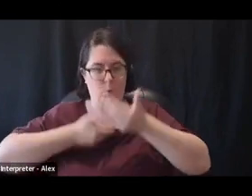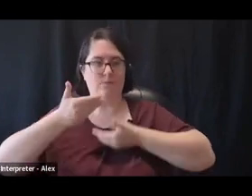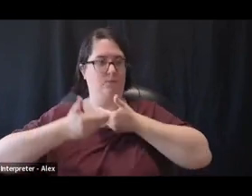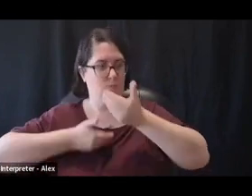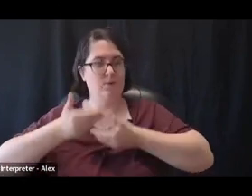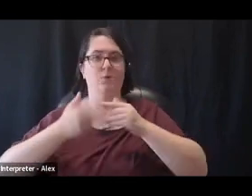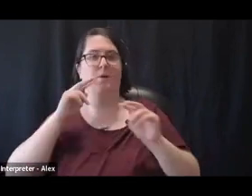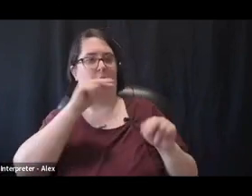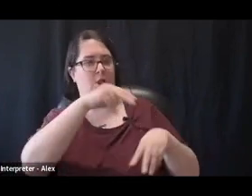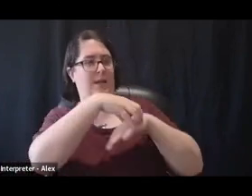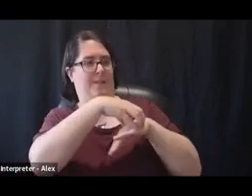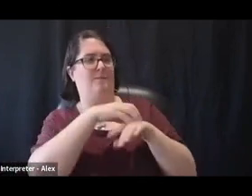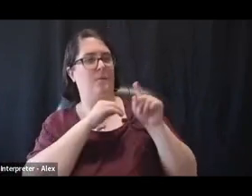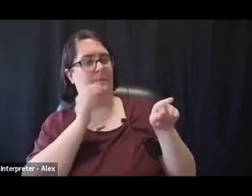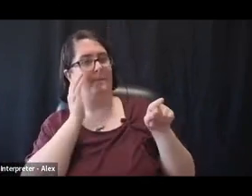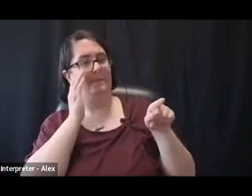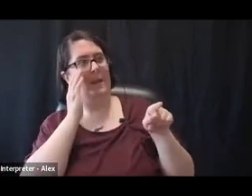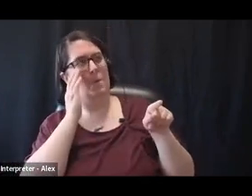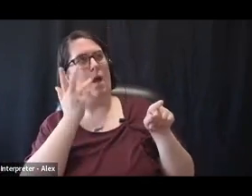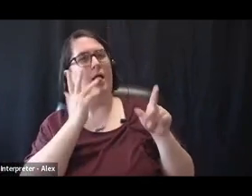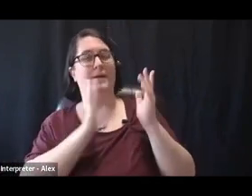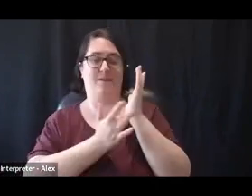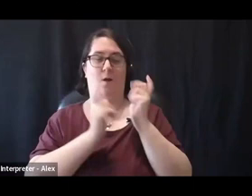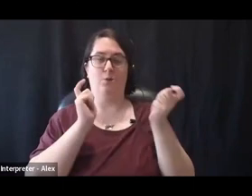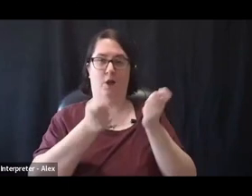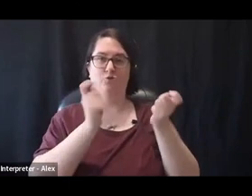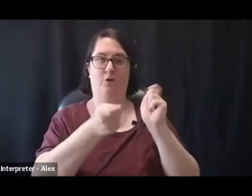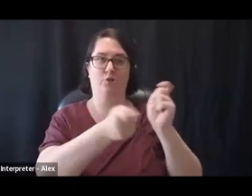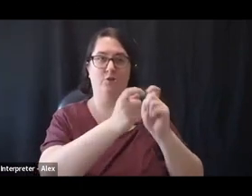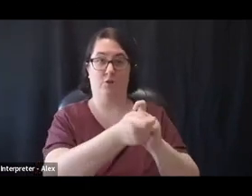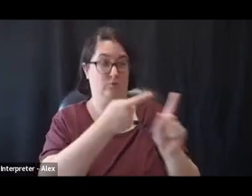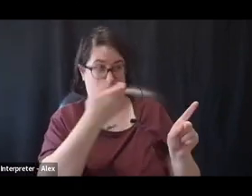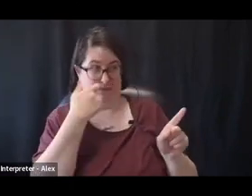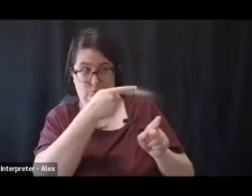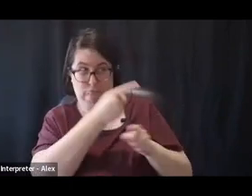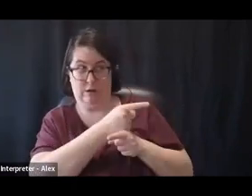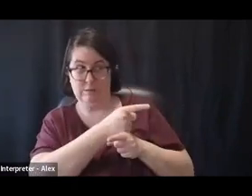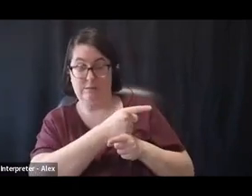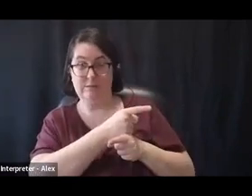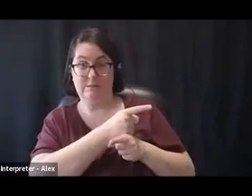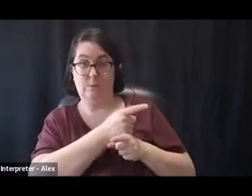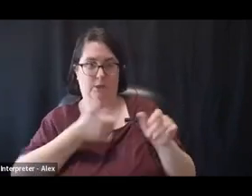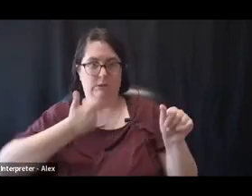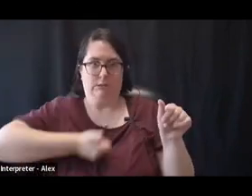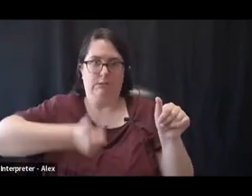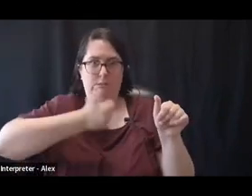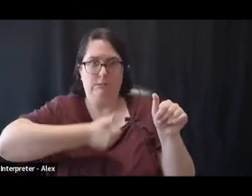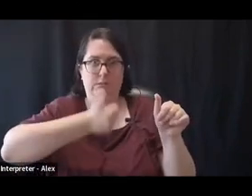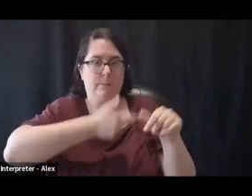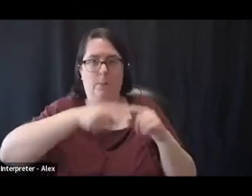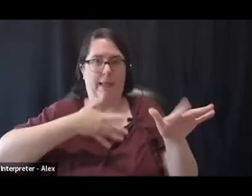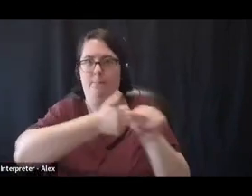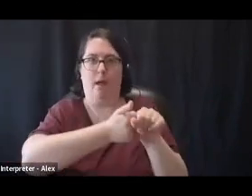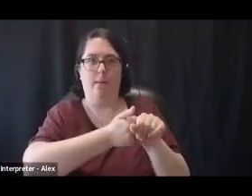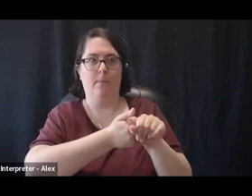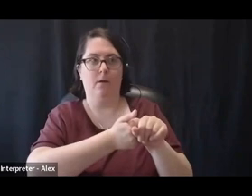at platforms, I was like, well, if technology is always shifting and changing, as Heather mentioned, and we're always like chasing after it, like, do we have